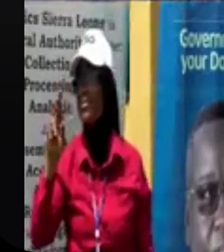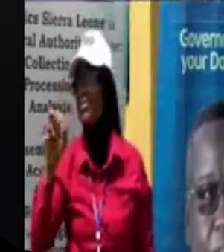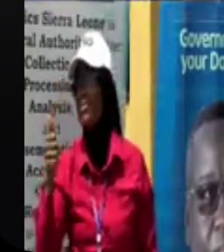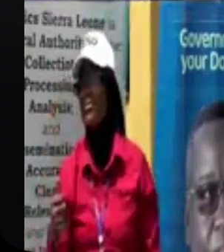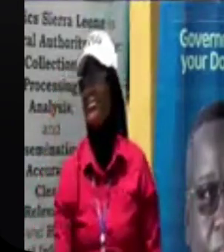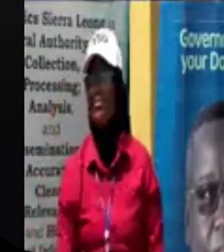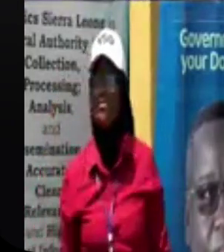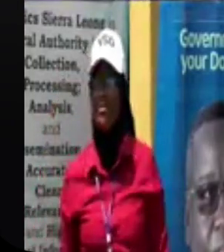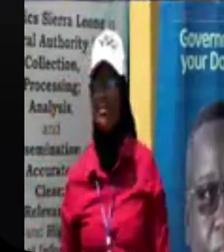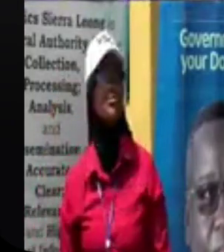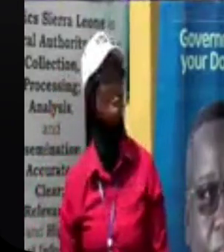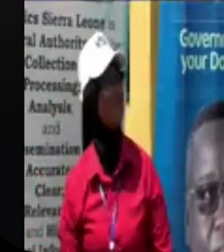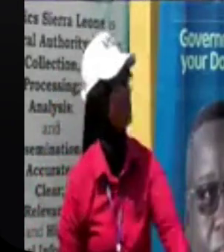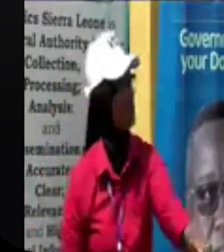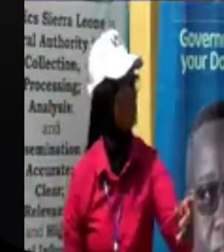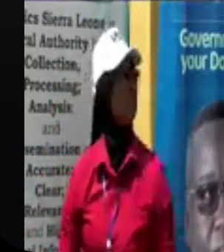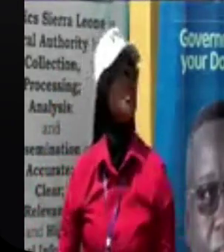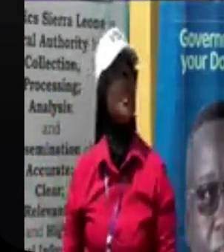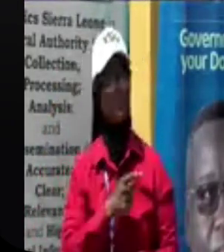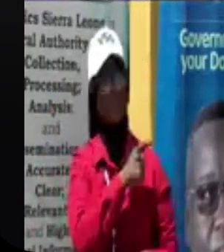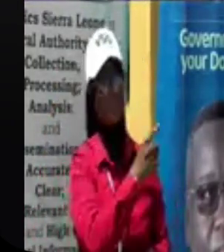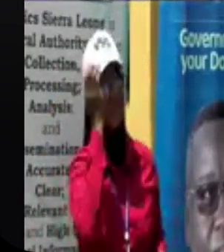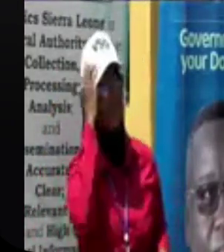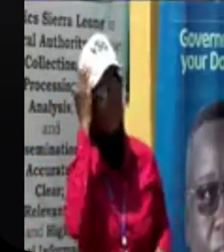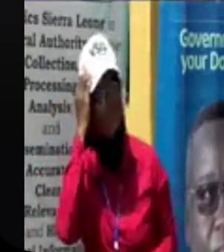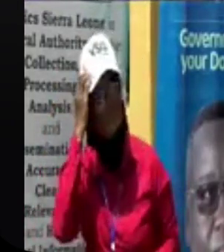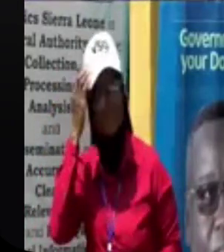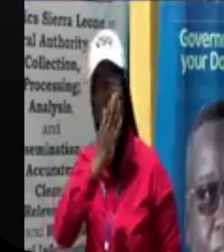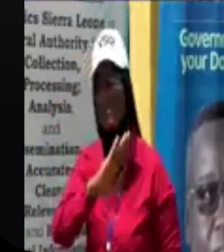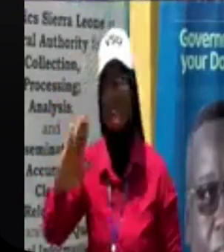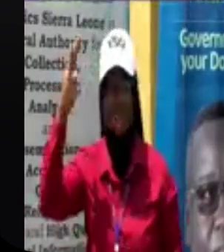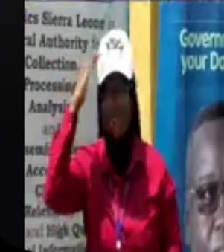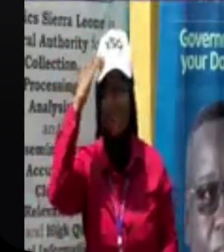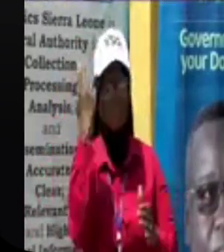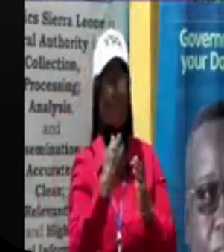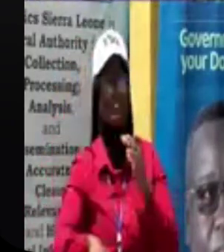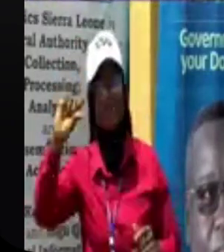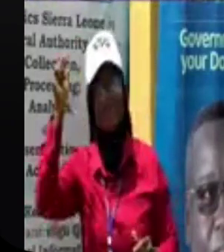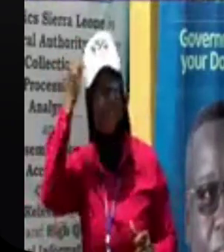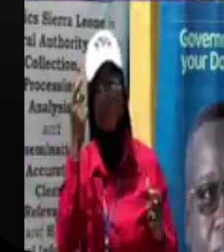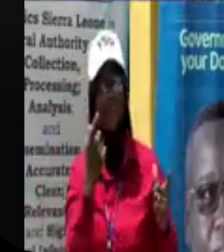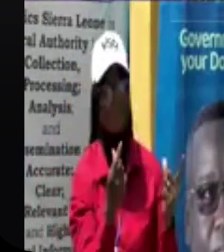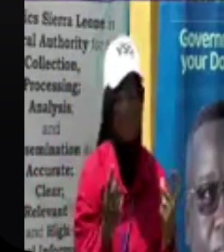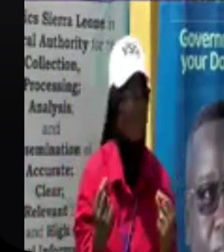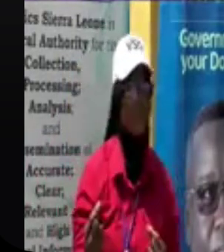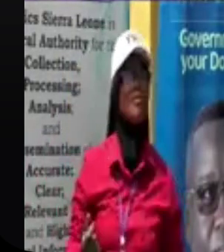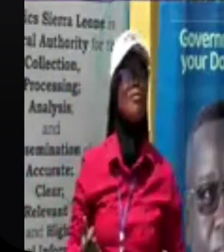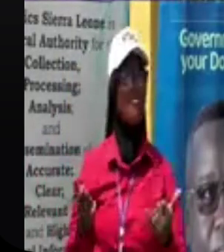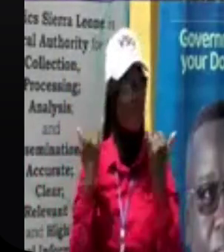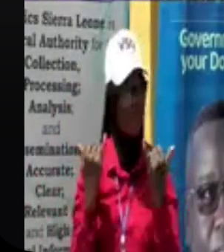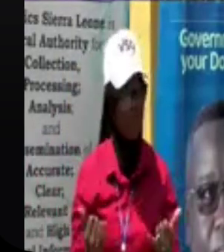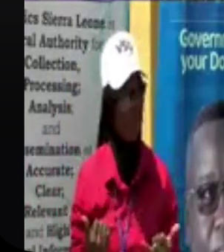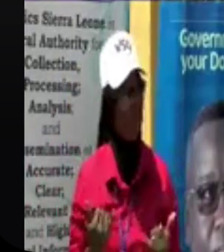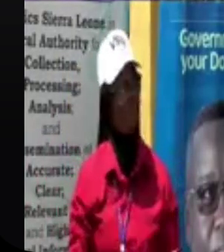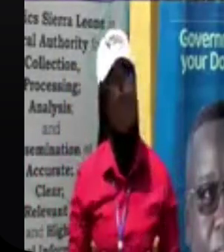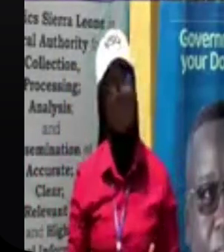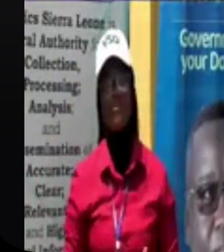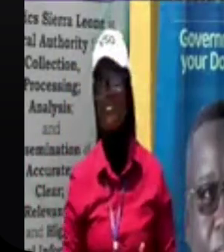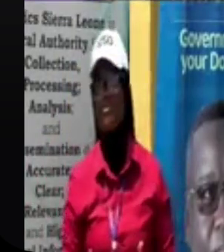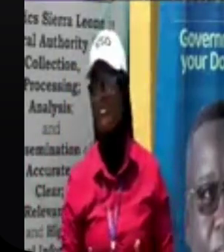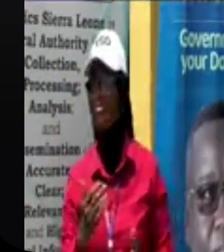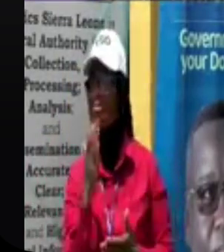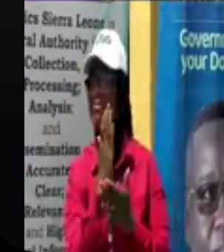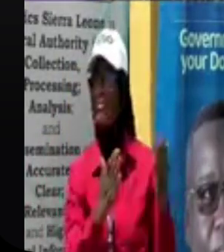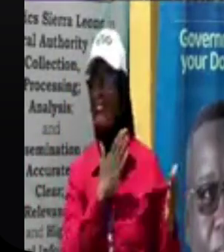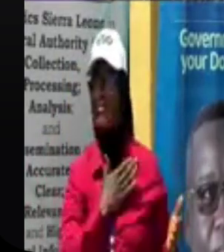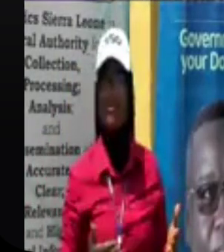You know, Friday, you go say you don't know what government they do. Now somebody say, as you